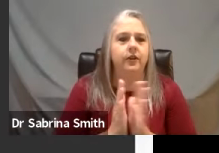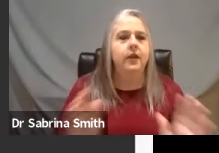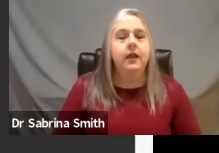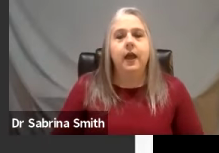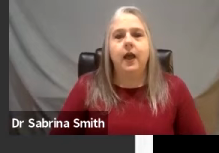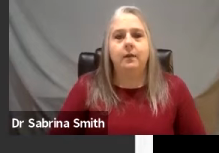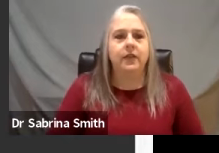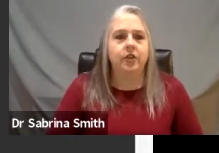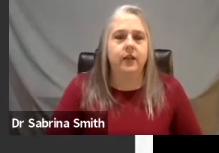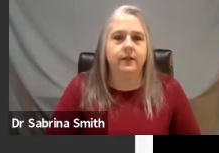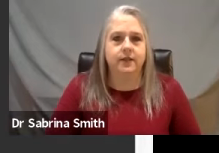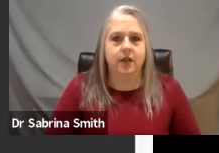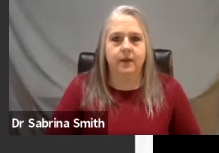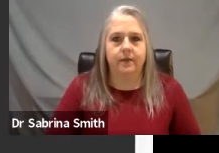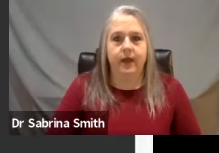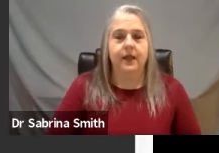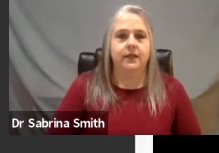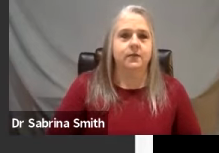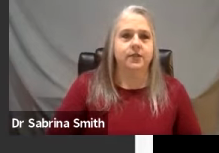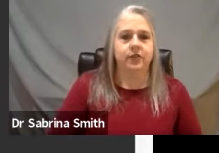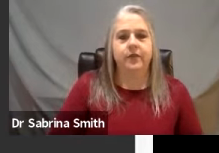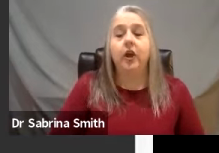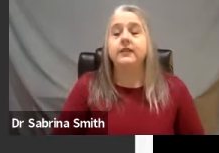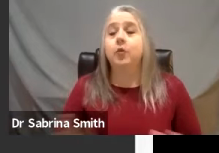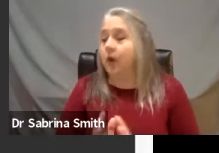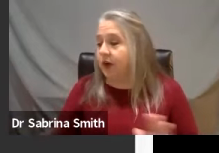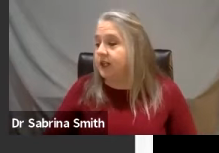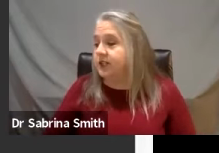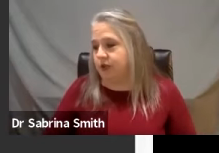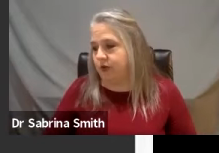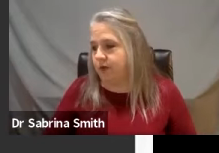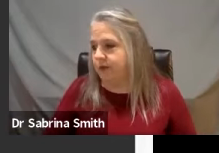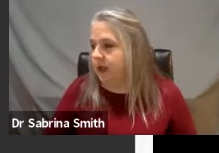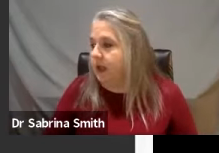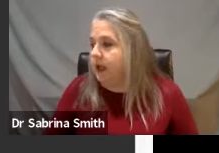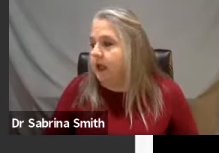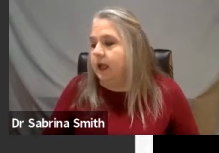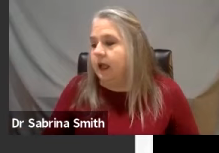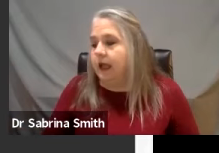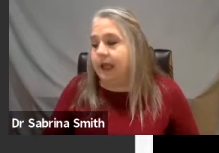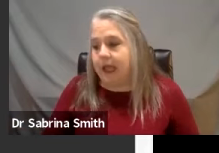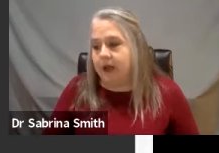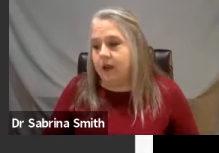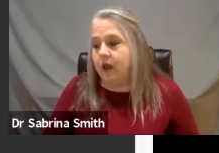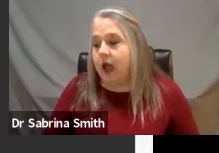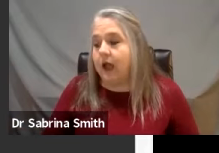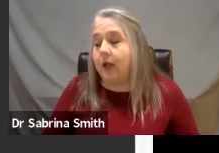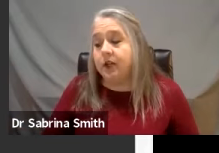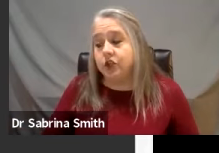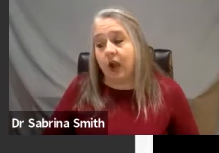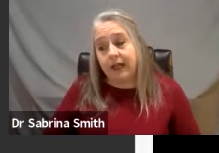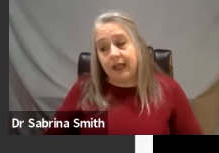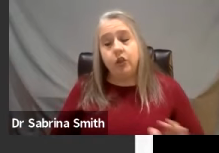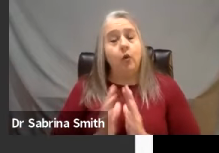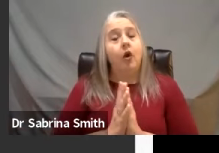Good. I'm glad that you like this document. I like this one too. All right, so what we're going to do, again, I'm